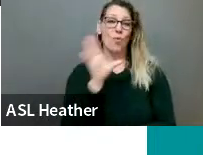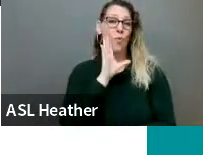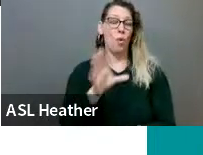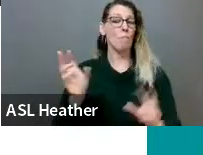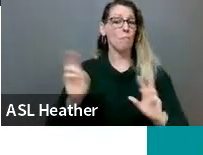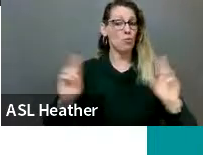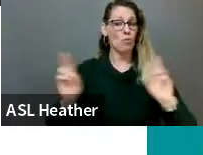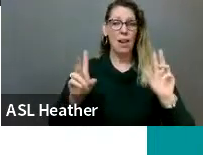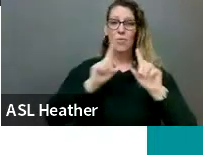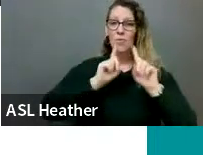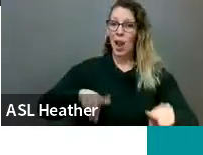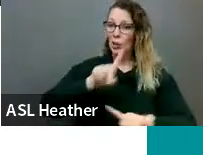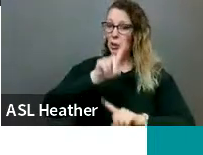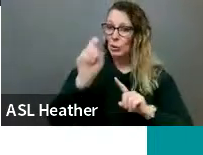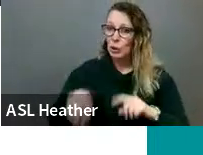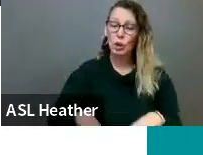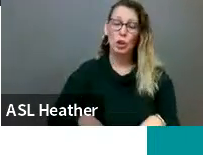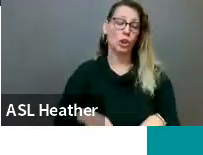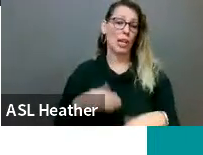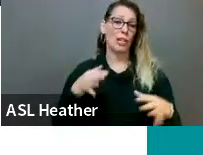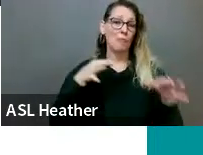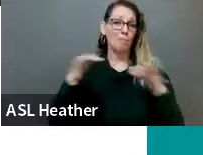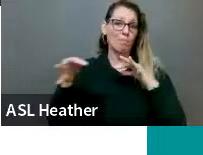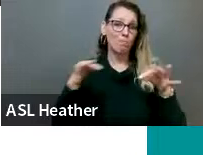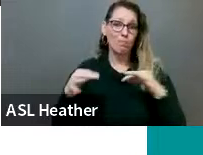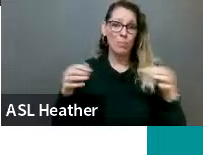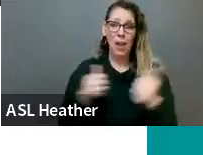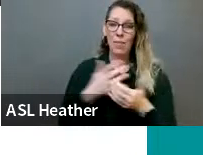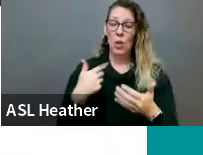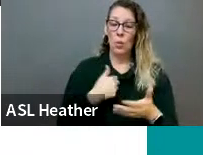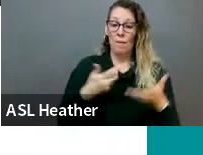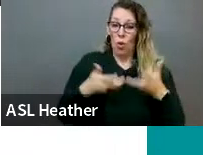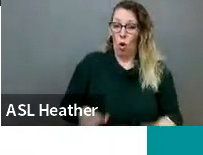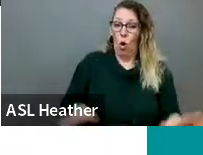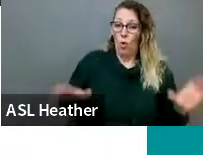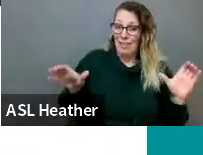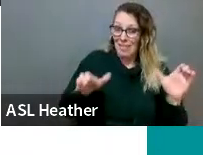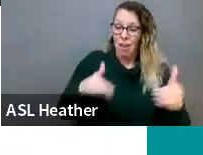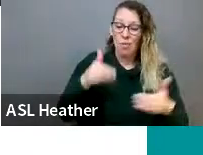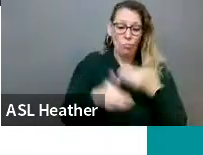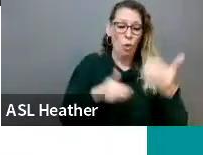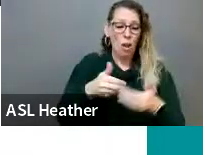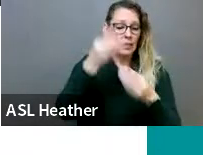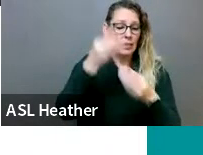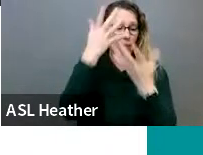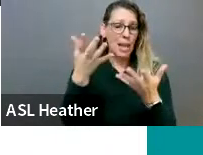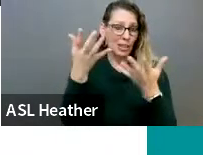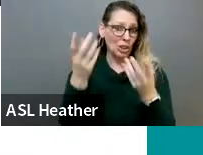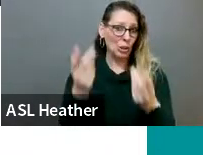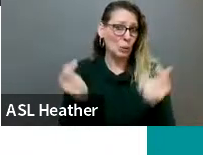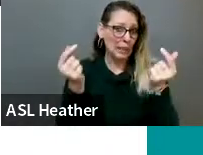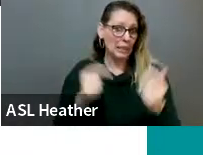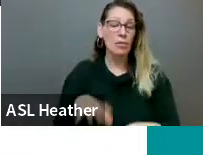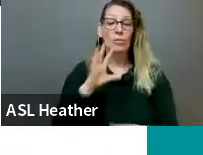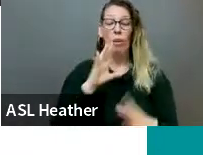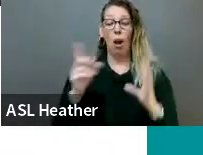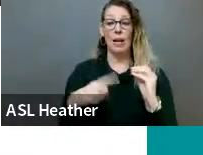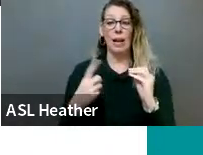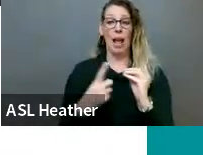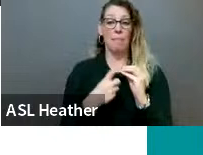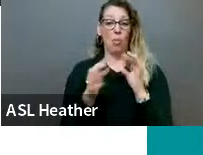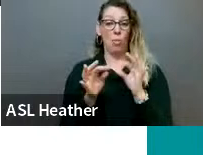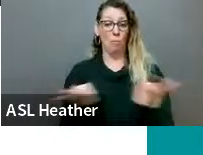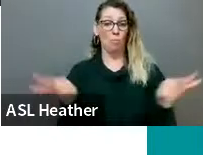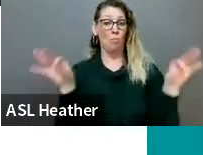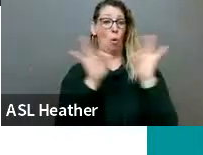questions, walk through those things we've already done to help reviewers process information quickly, and to talk about the importance and ways to comment